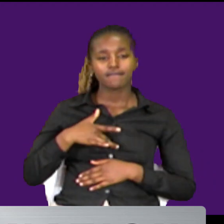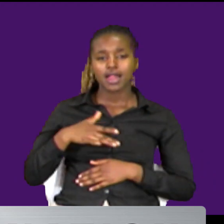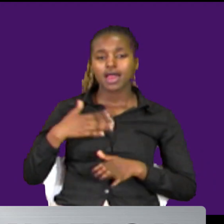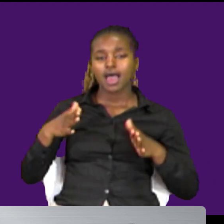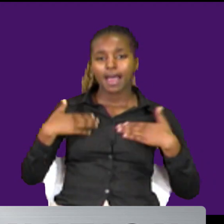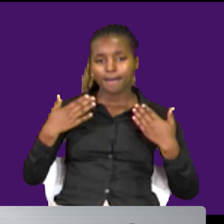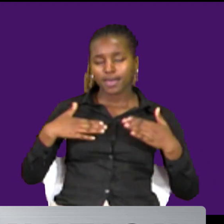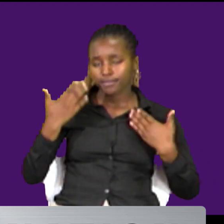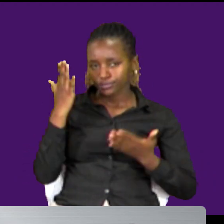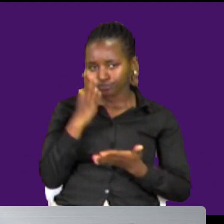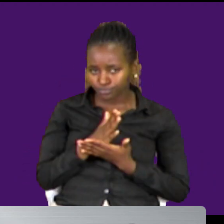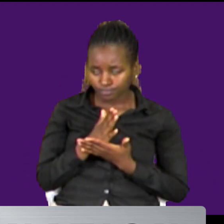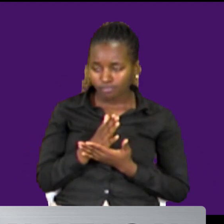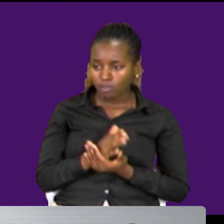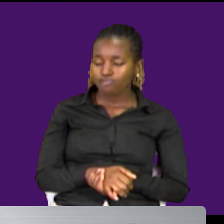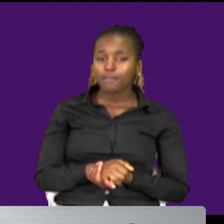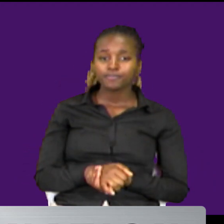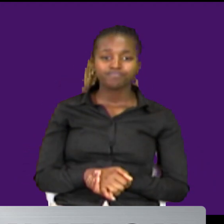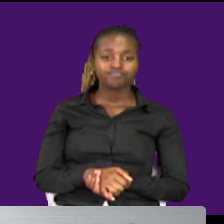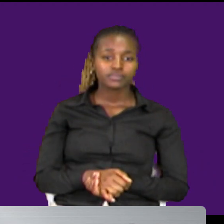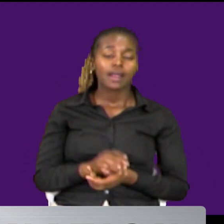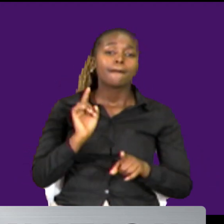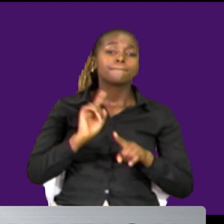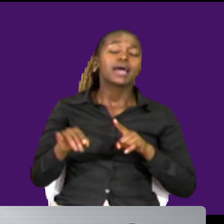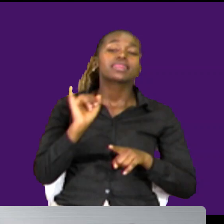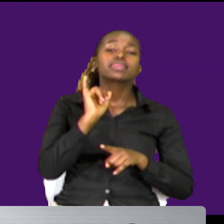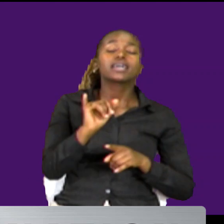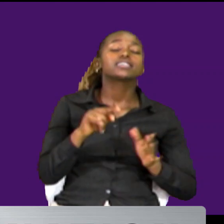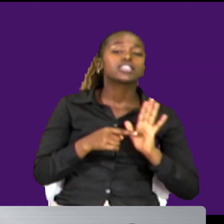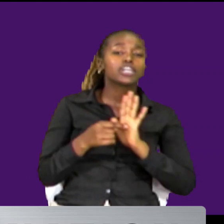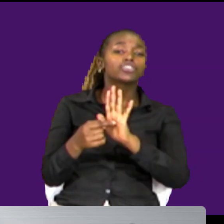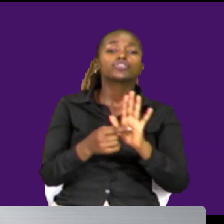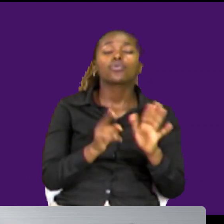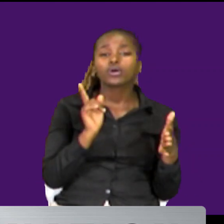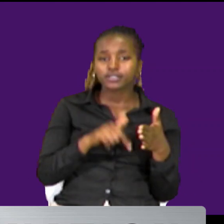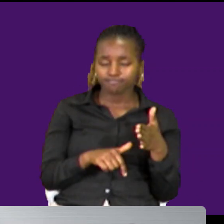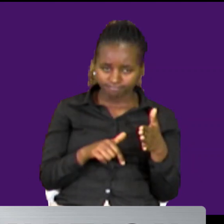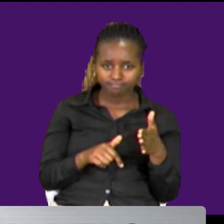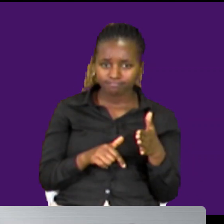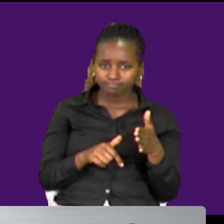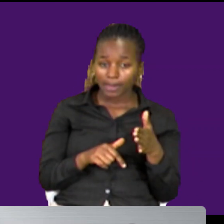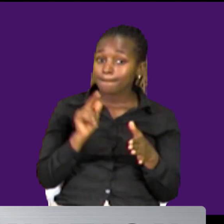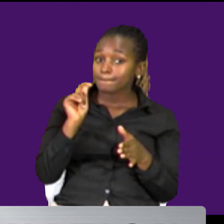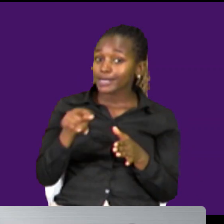or the pupils. Isn't it? Right. But what does that translate into physical expenditure?